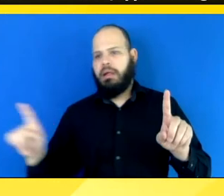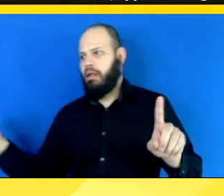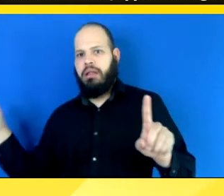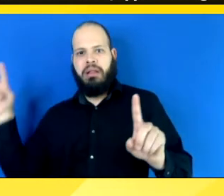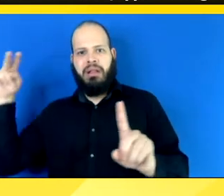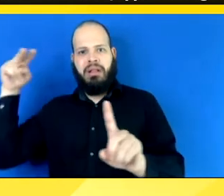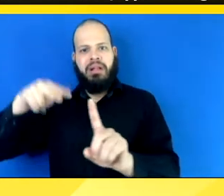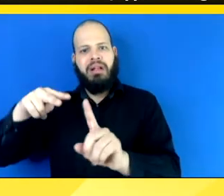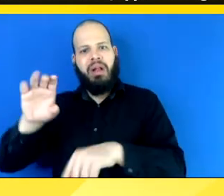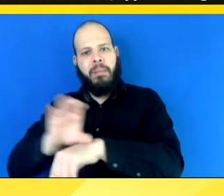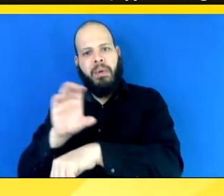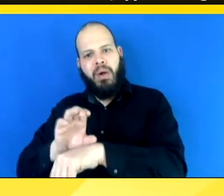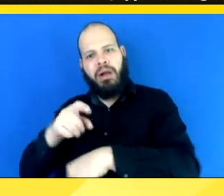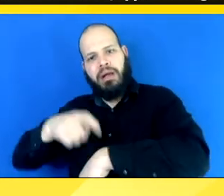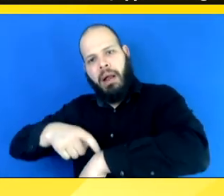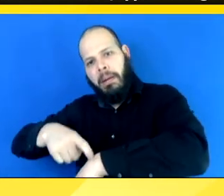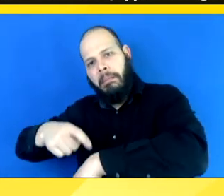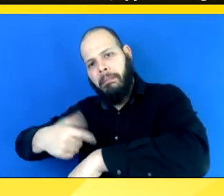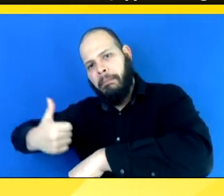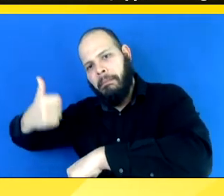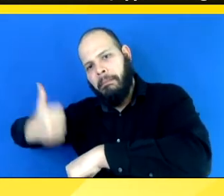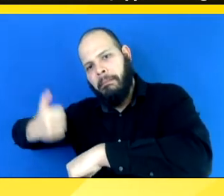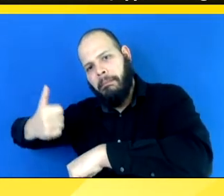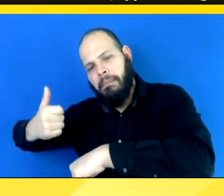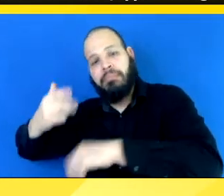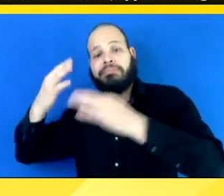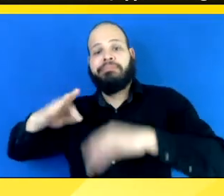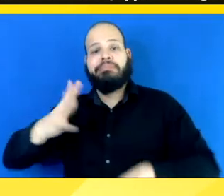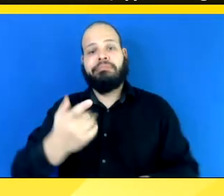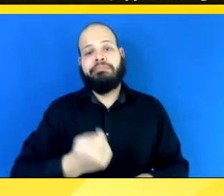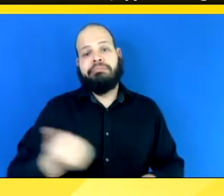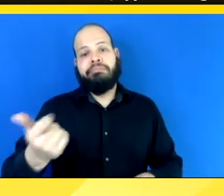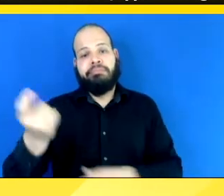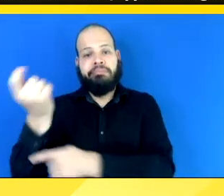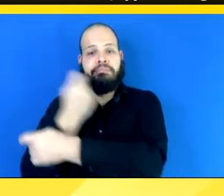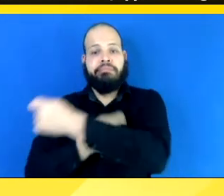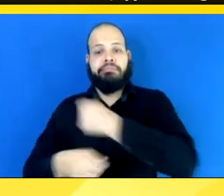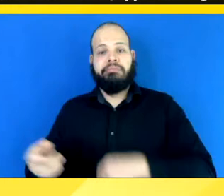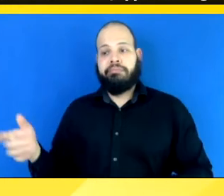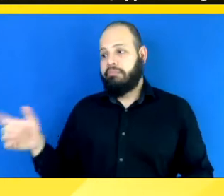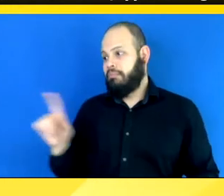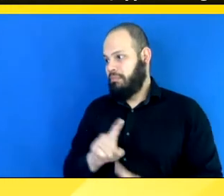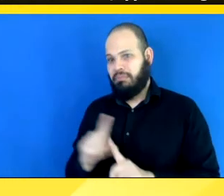there. And when you go to the bathroom once again, you're going to get fired when you come back.